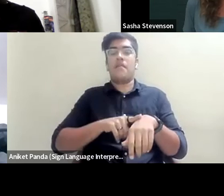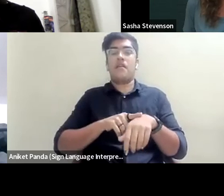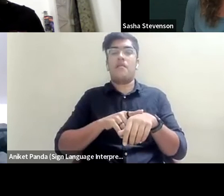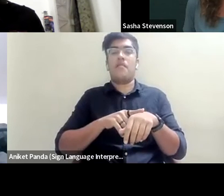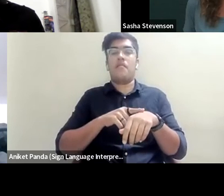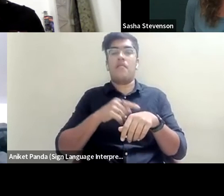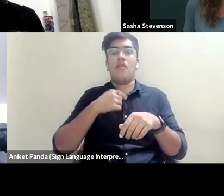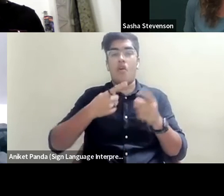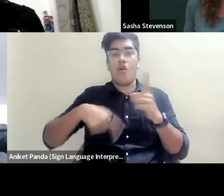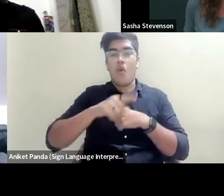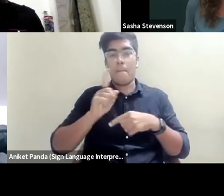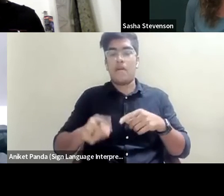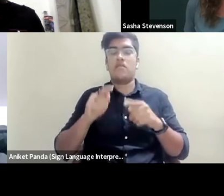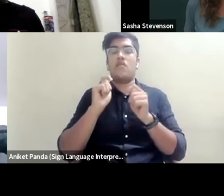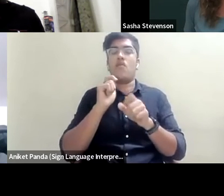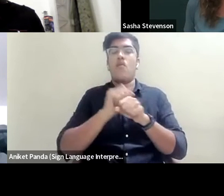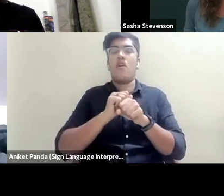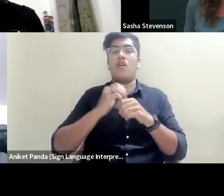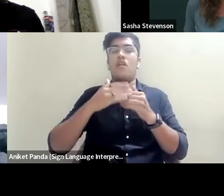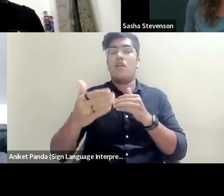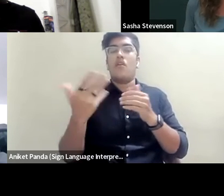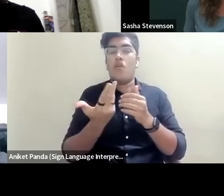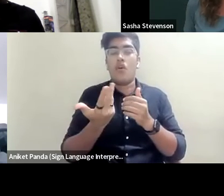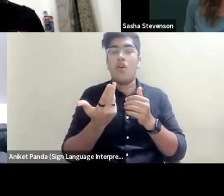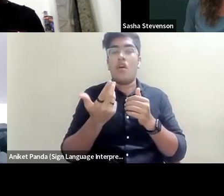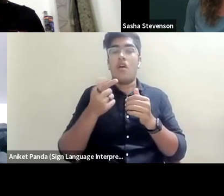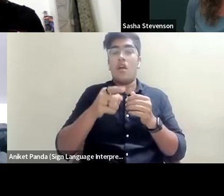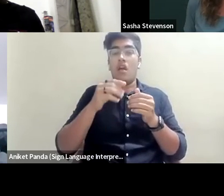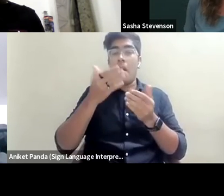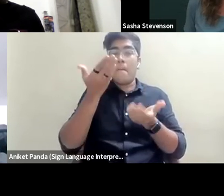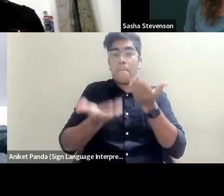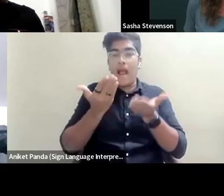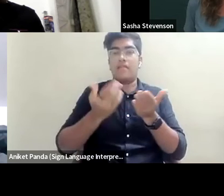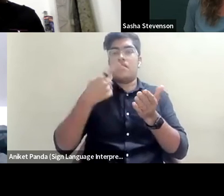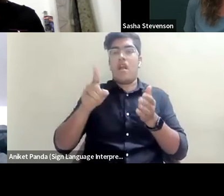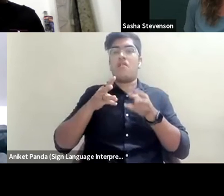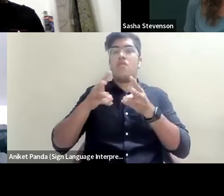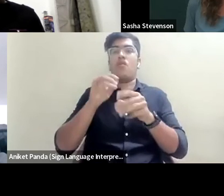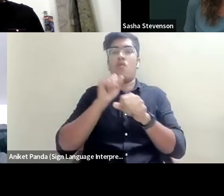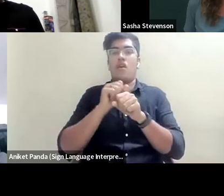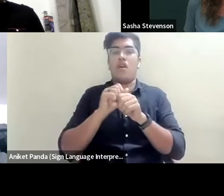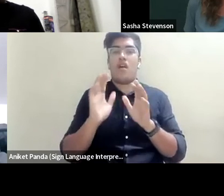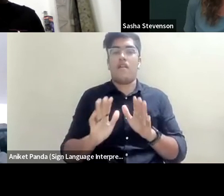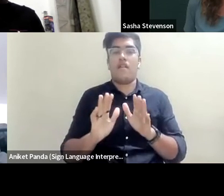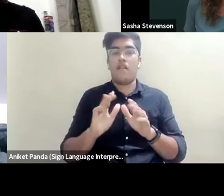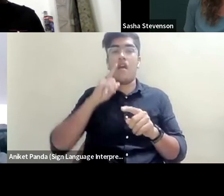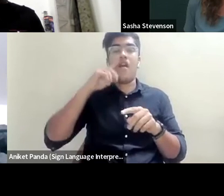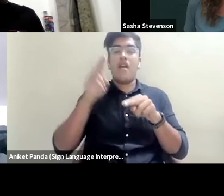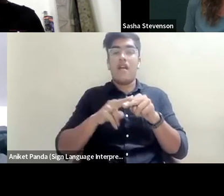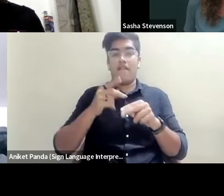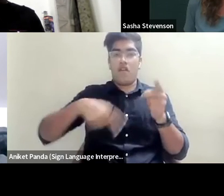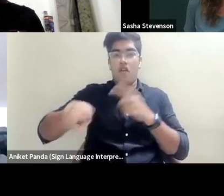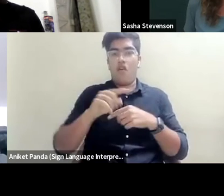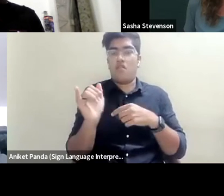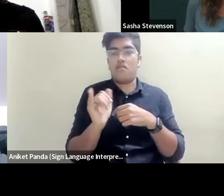also ensure that a delicate balance is maintained, so that in the guise of alliances, we